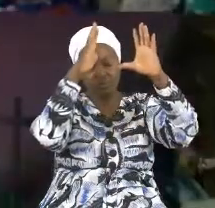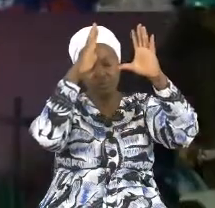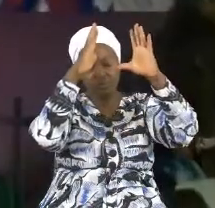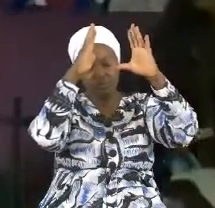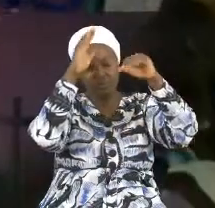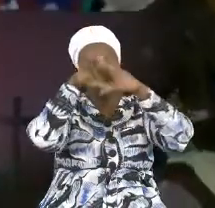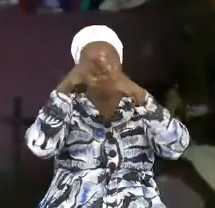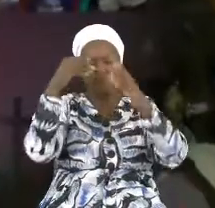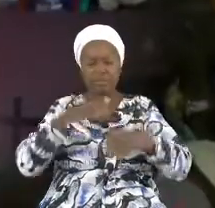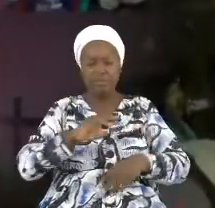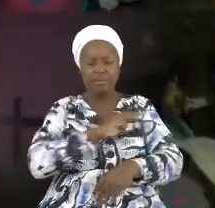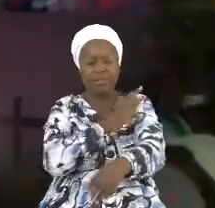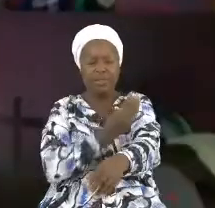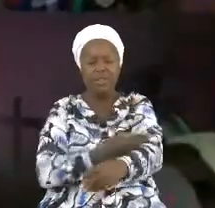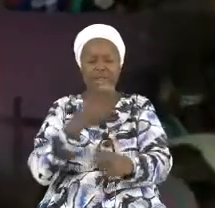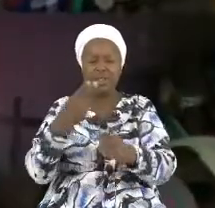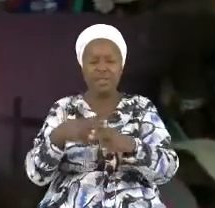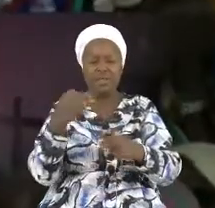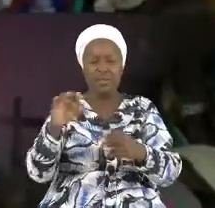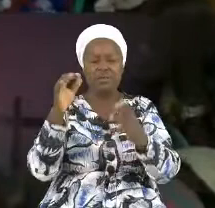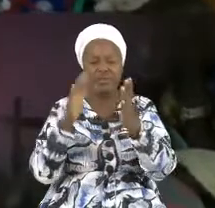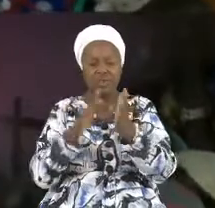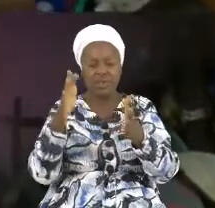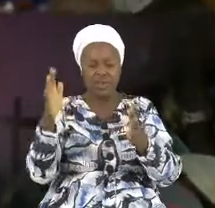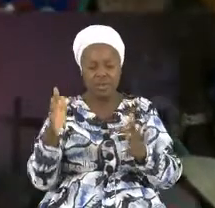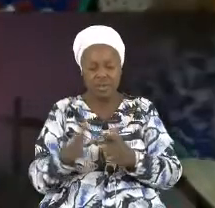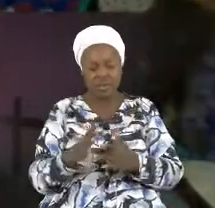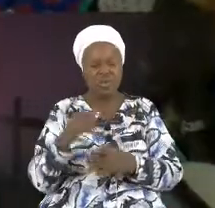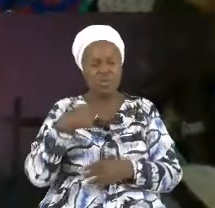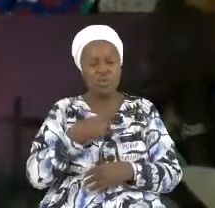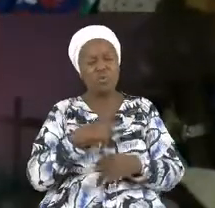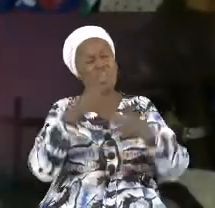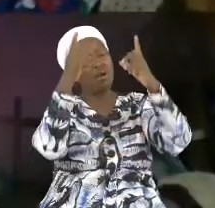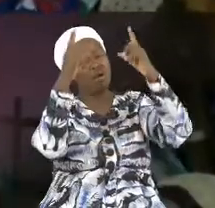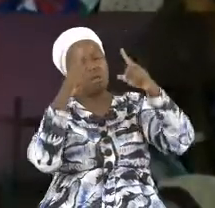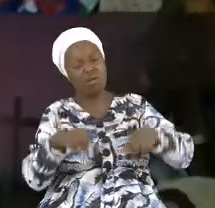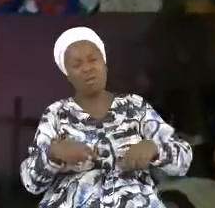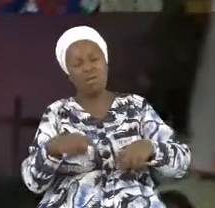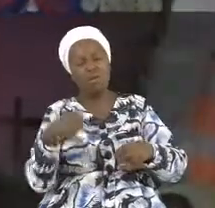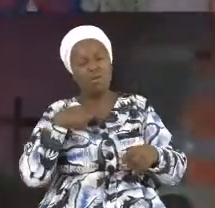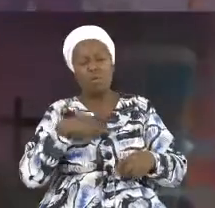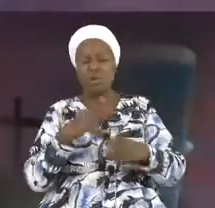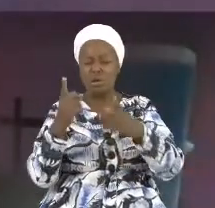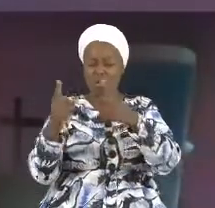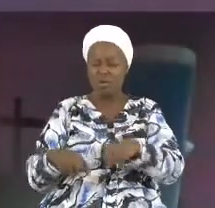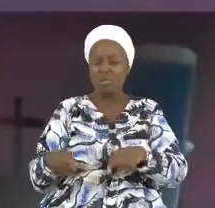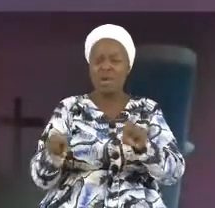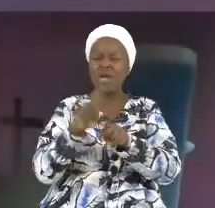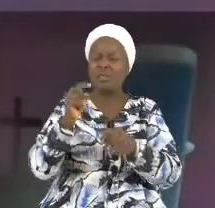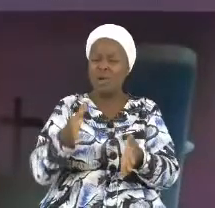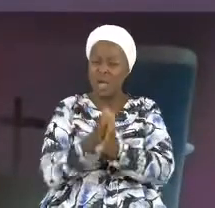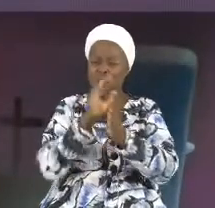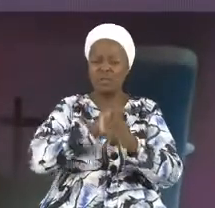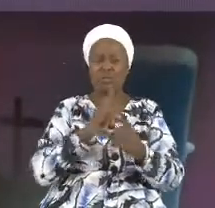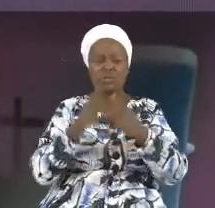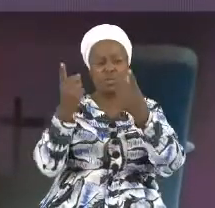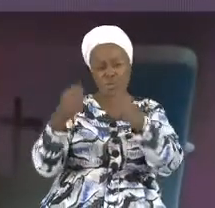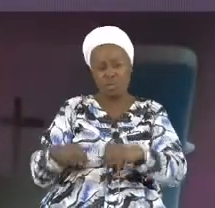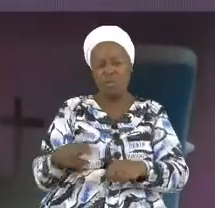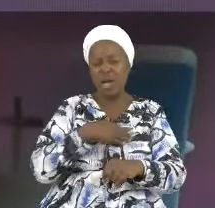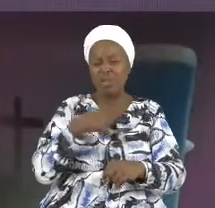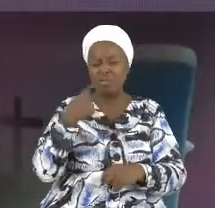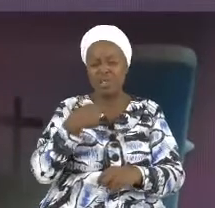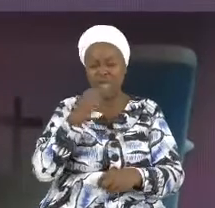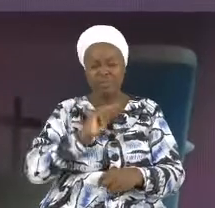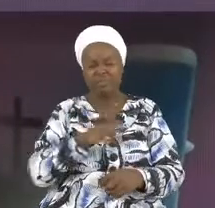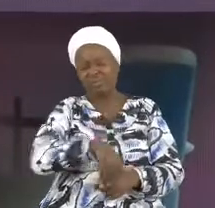Jesus, we come as you told us to come. And you said, whosoever